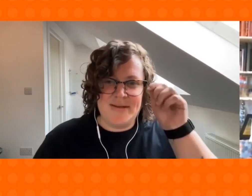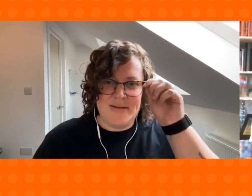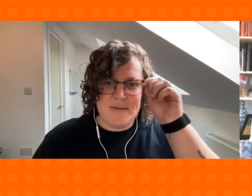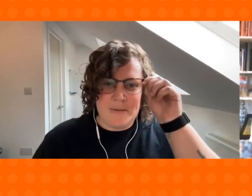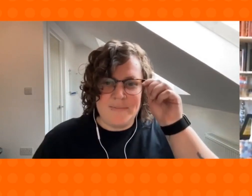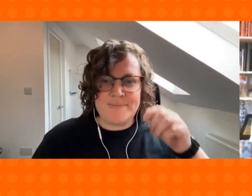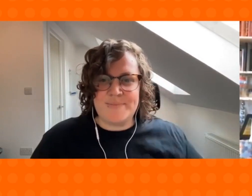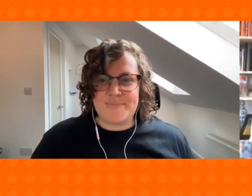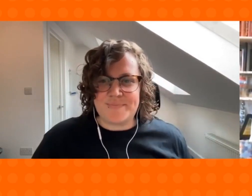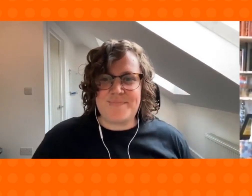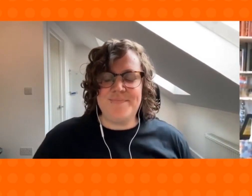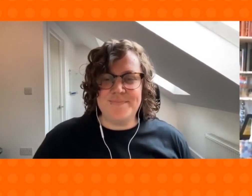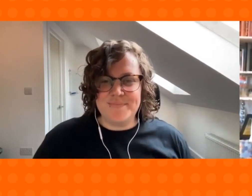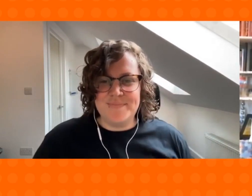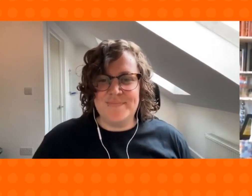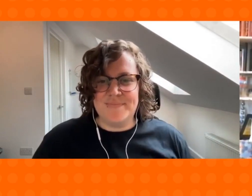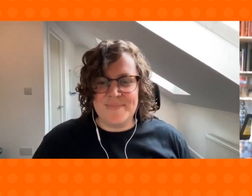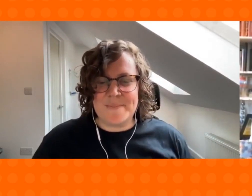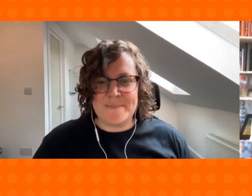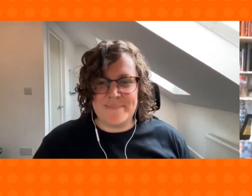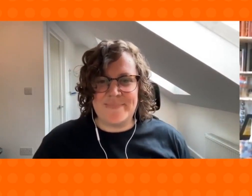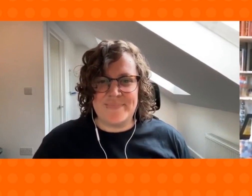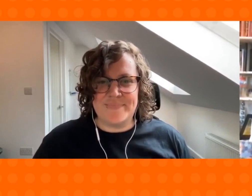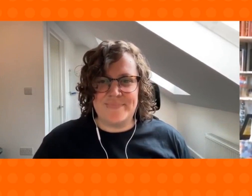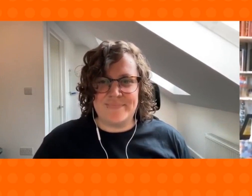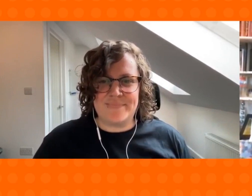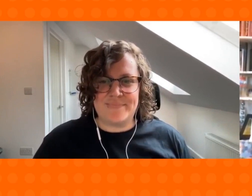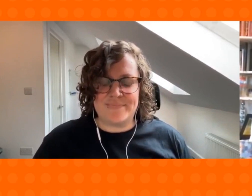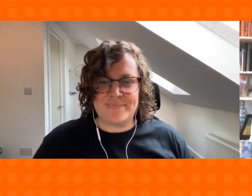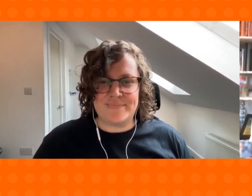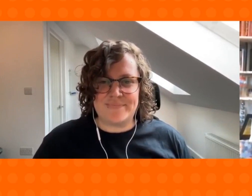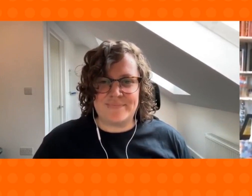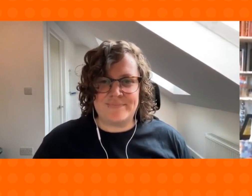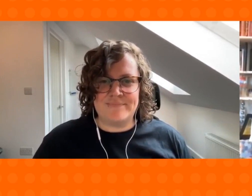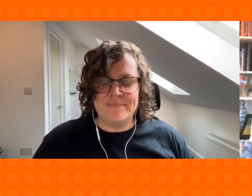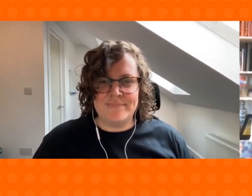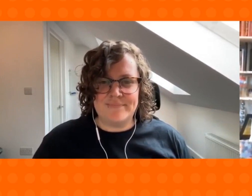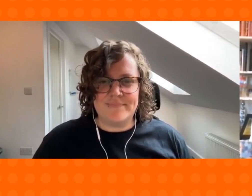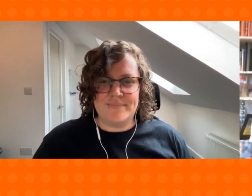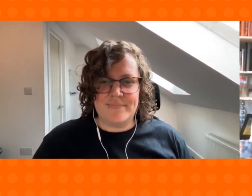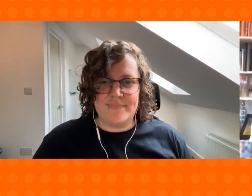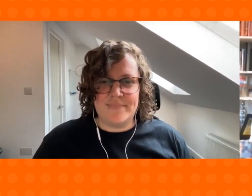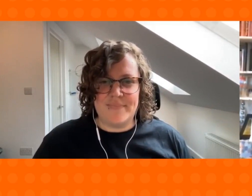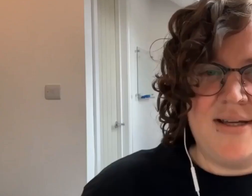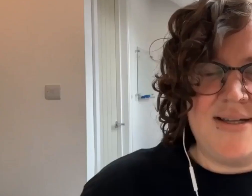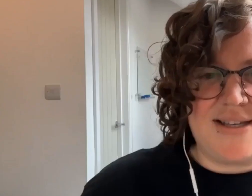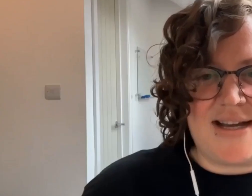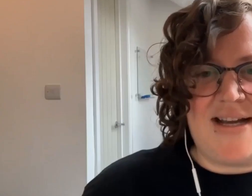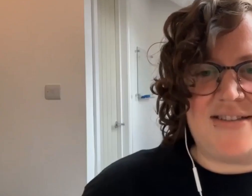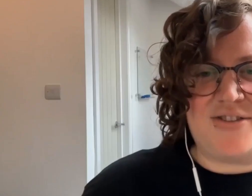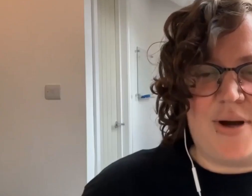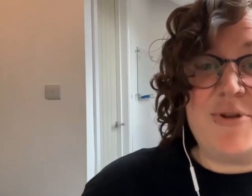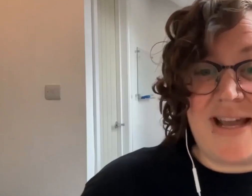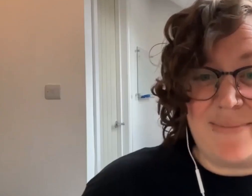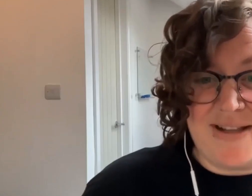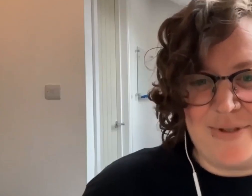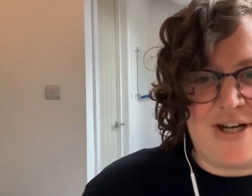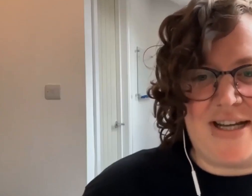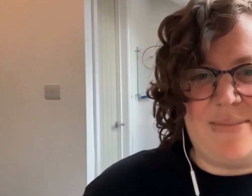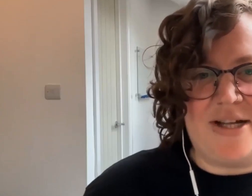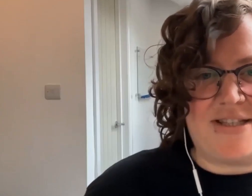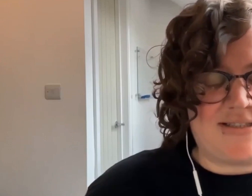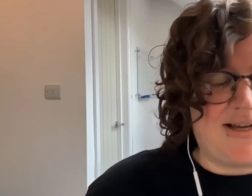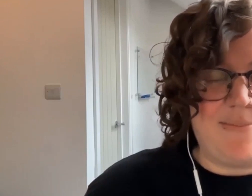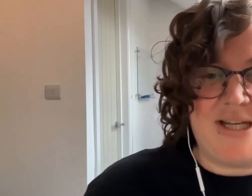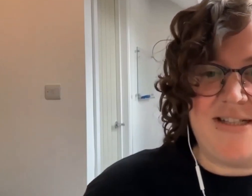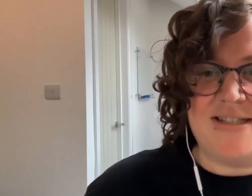the caring nature. So what is it that's done to support a culture of caring in the community? Yeah, so I'm really happy that we're